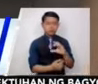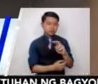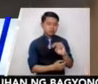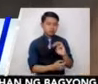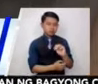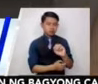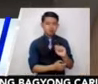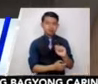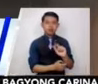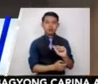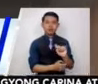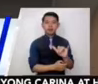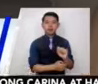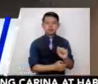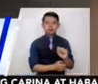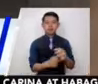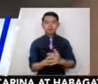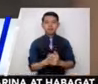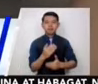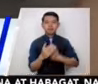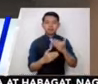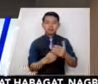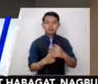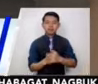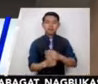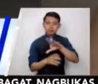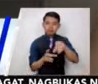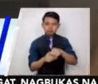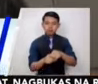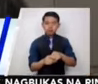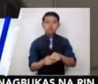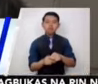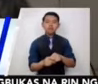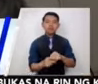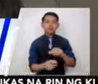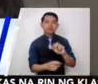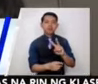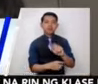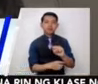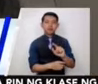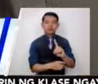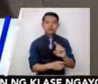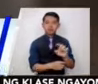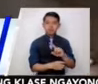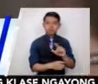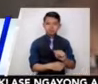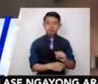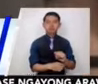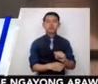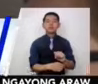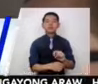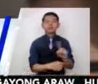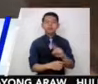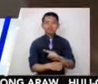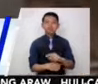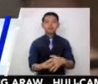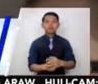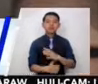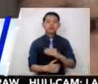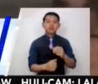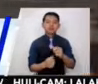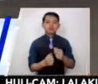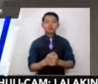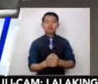si GMA Network Senior Vice President Attorney Annette Gozan Valdez, GMA Entertainment Group Senior Vice President Lilibet